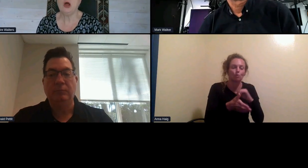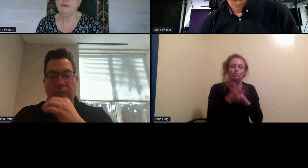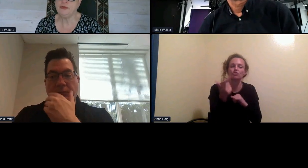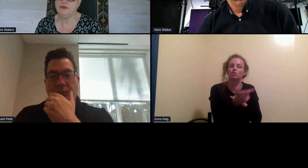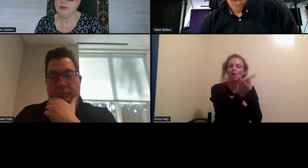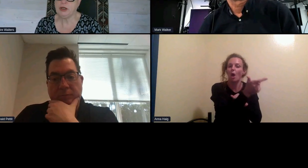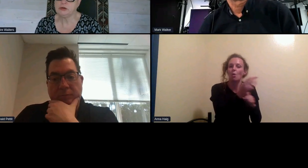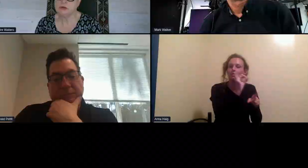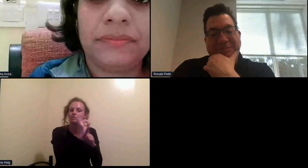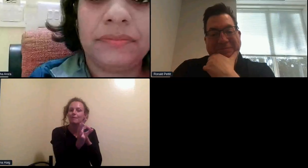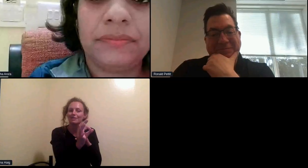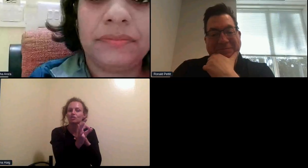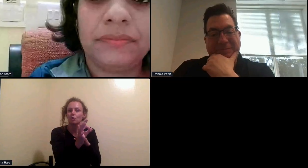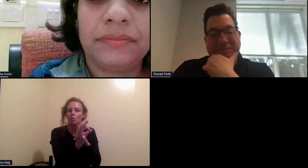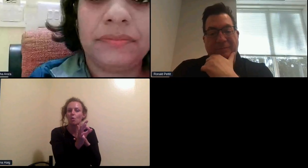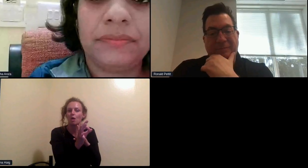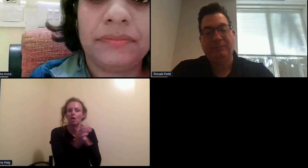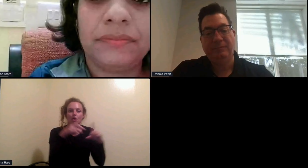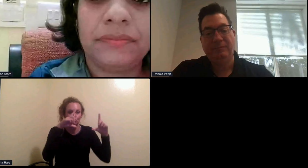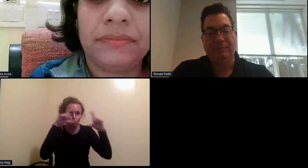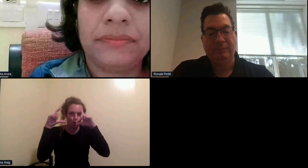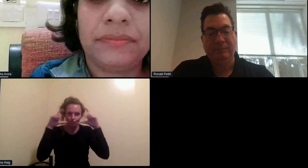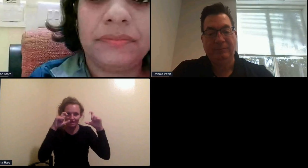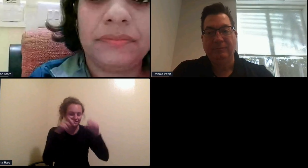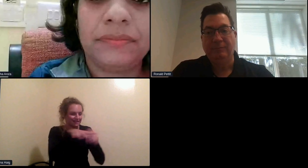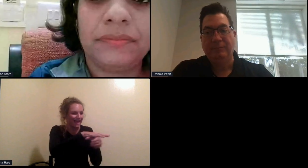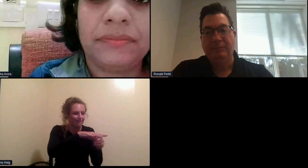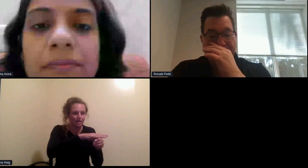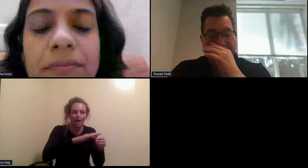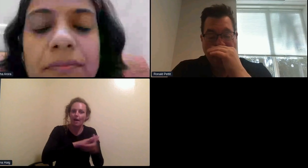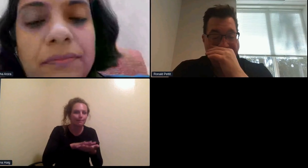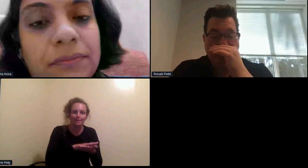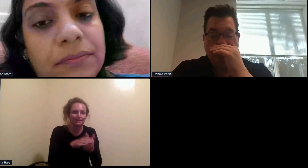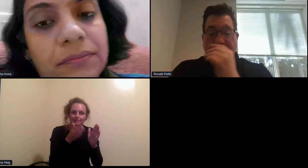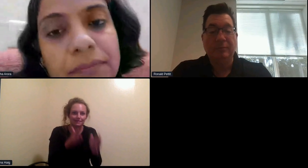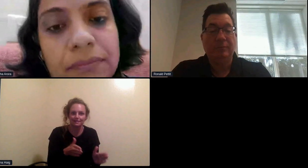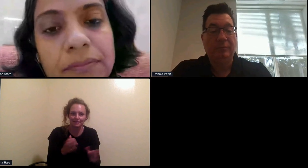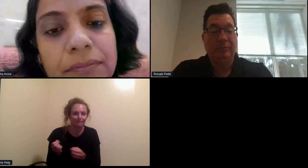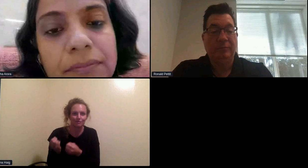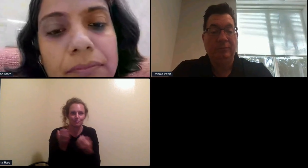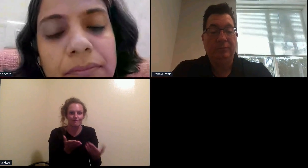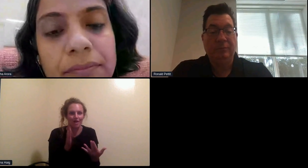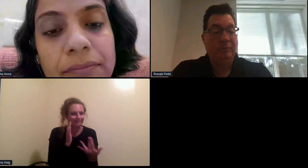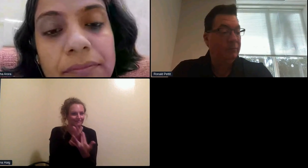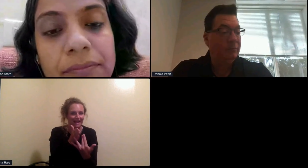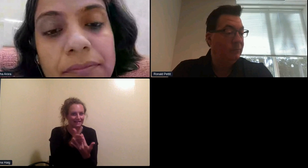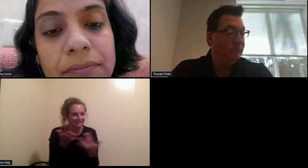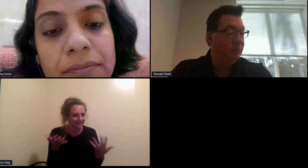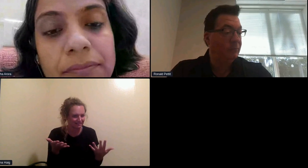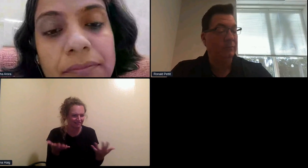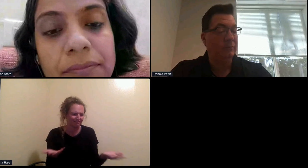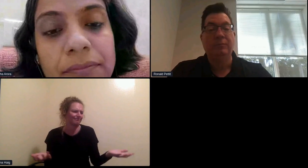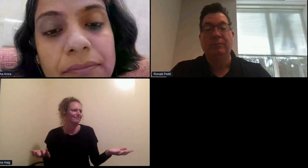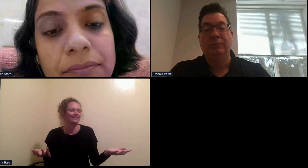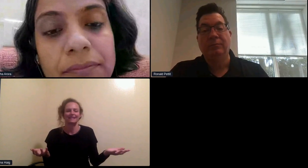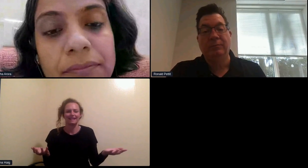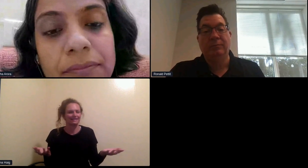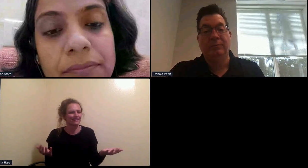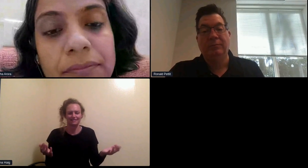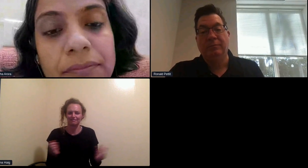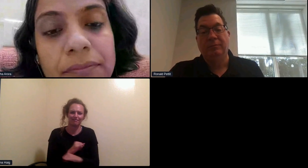this session is also just demonstrating to people that there's a real business here that you need to explore and that it's worth exploring. And that is a